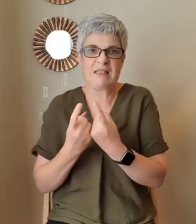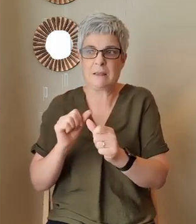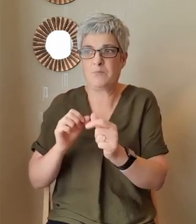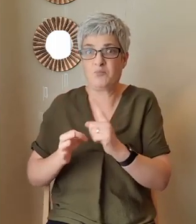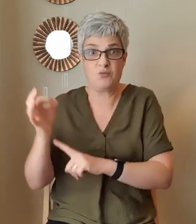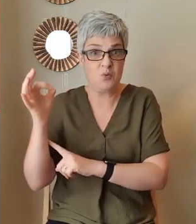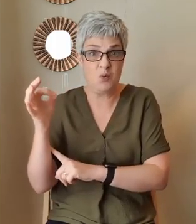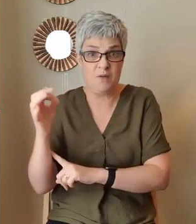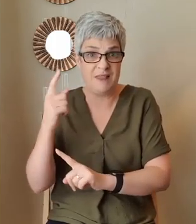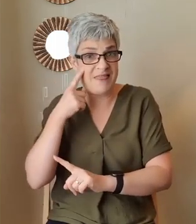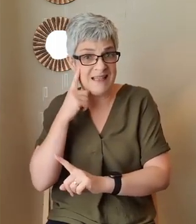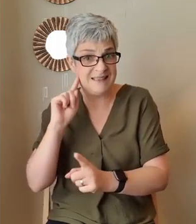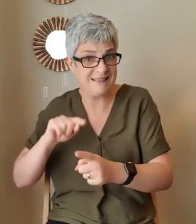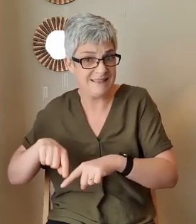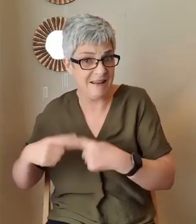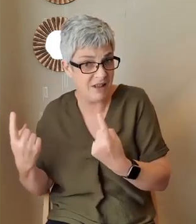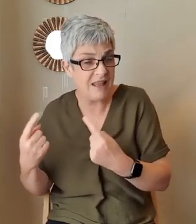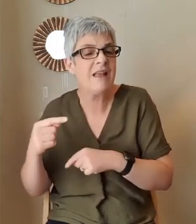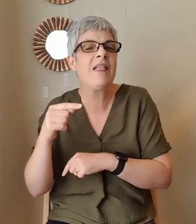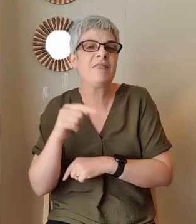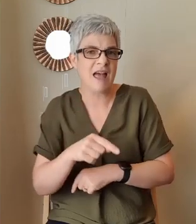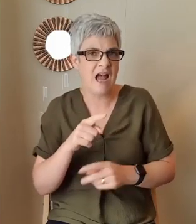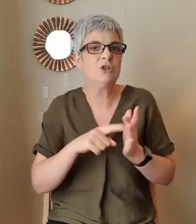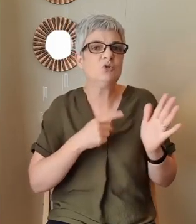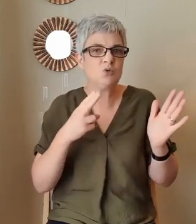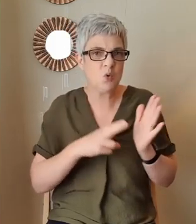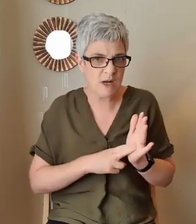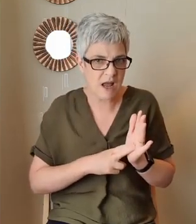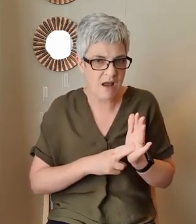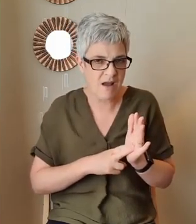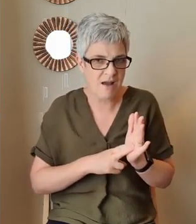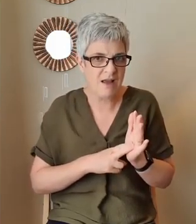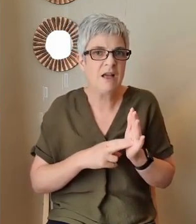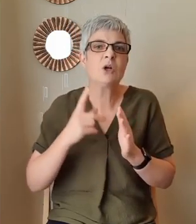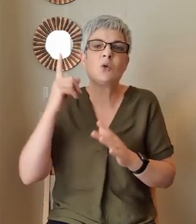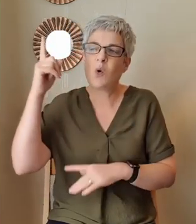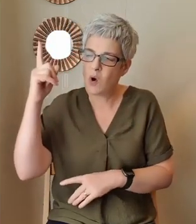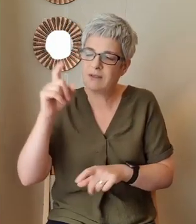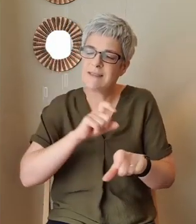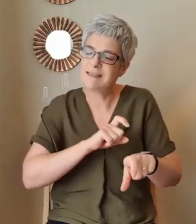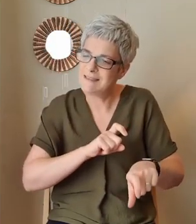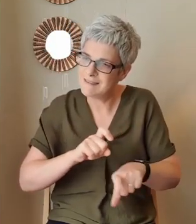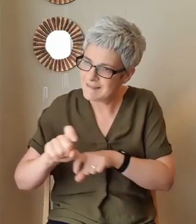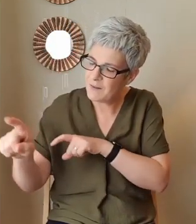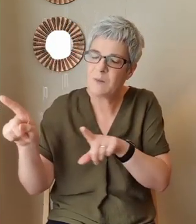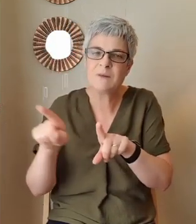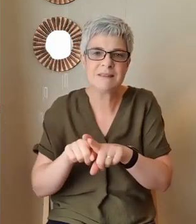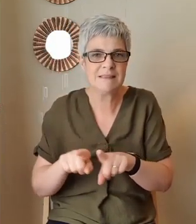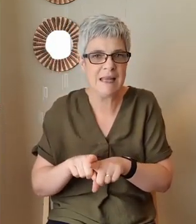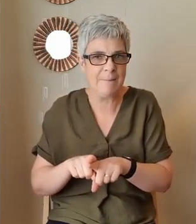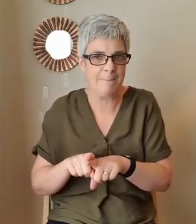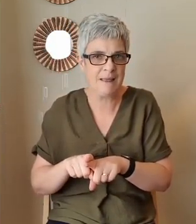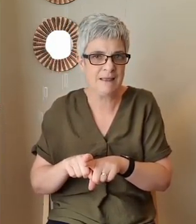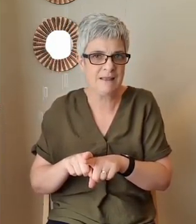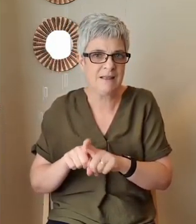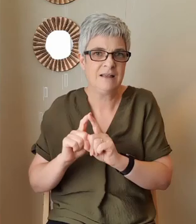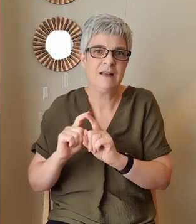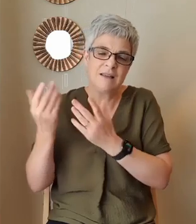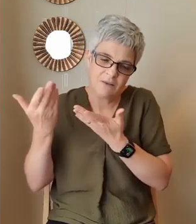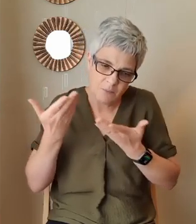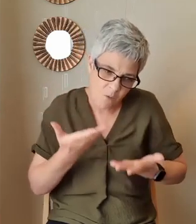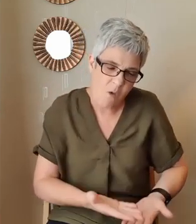were changed. Even that Jonah, God is still God towards, God is still offering himself